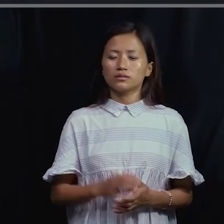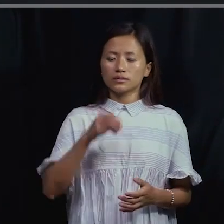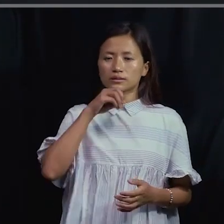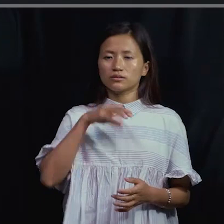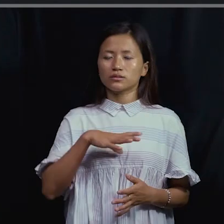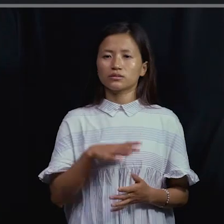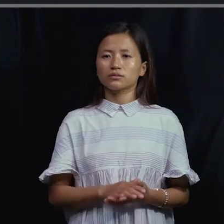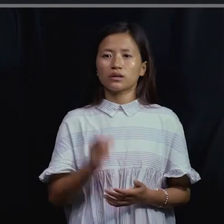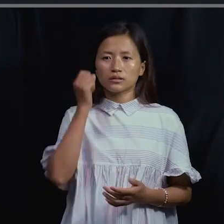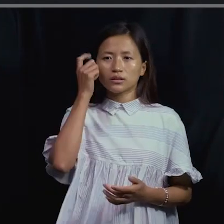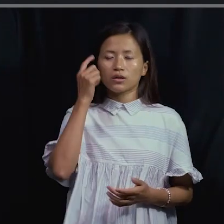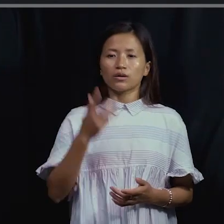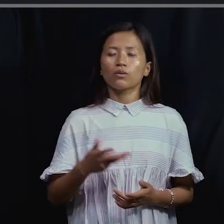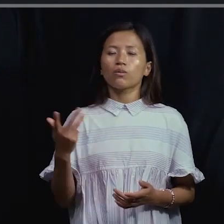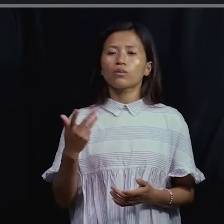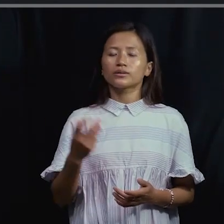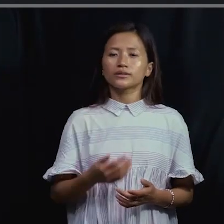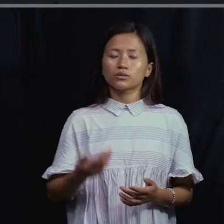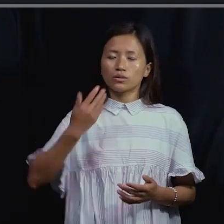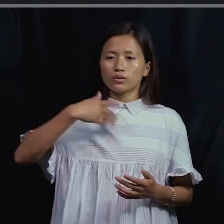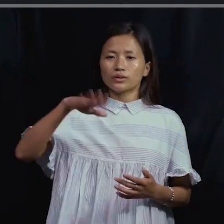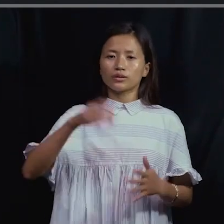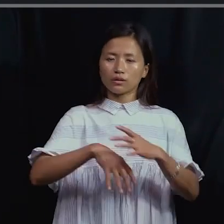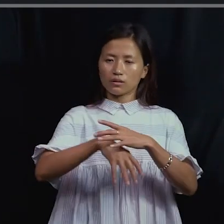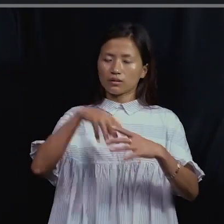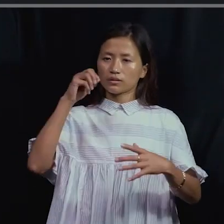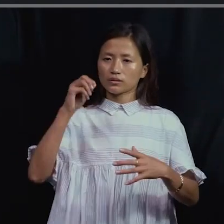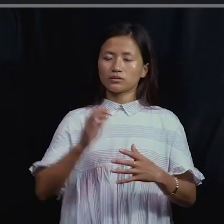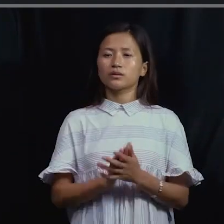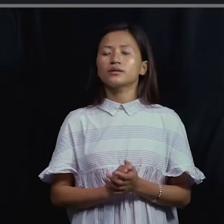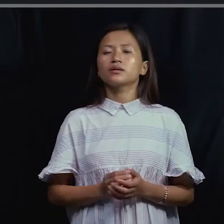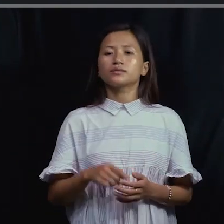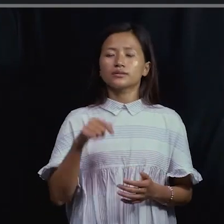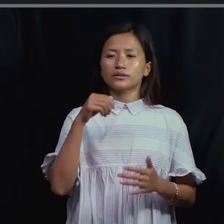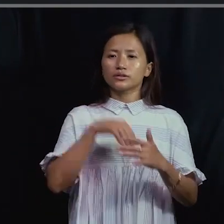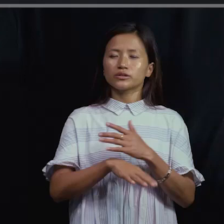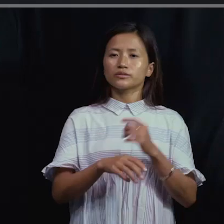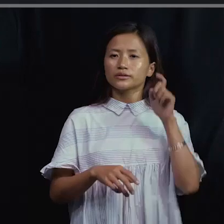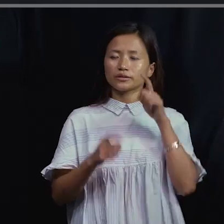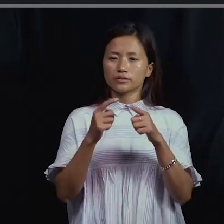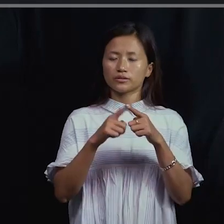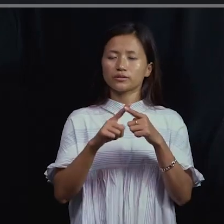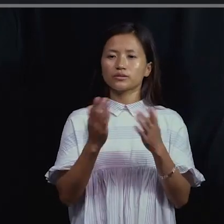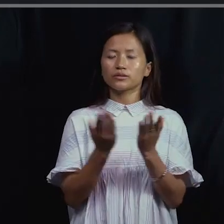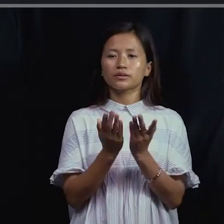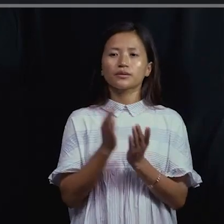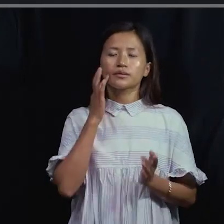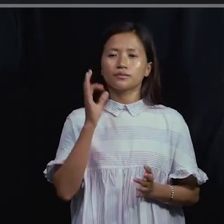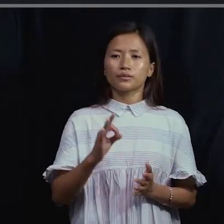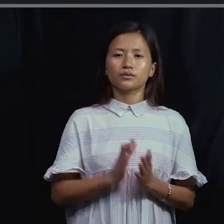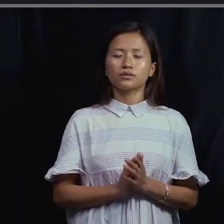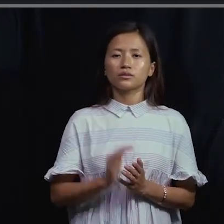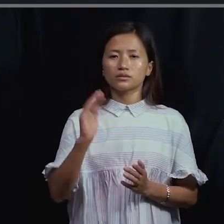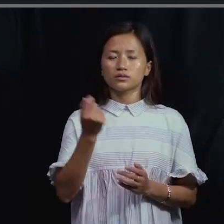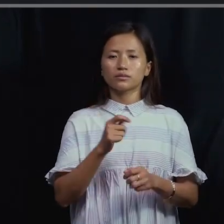adolescent should understand what is going on inside and outside him, right? That is why sex education is important. And then